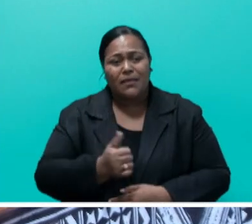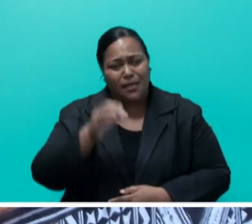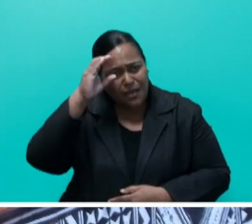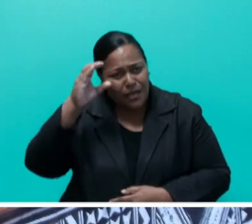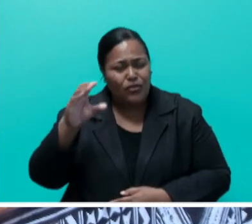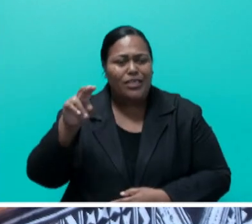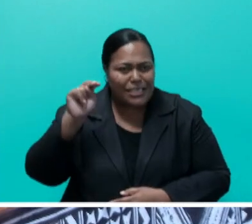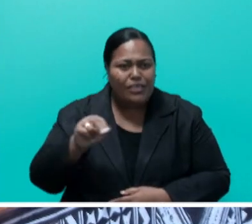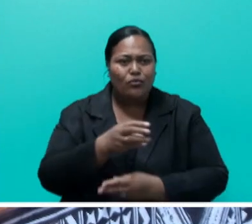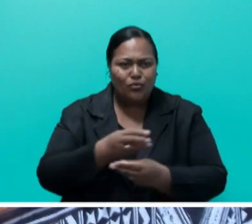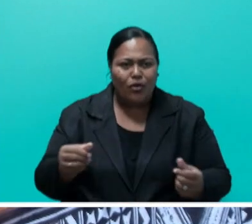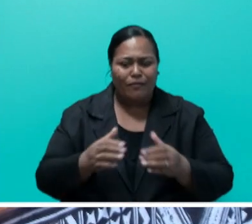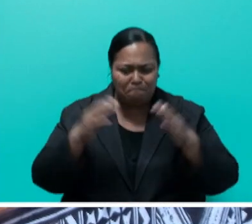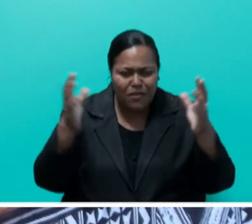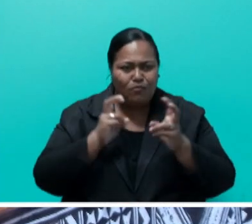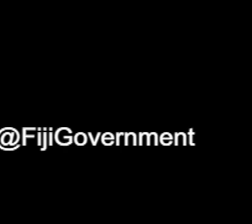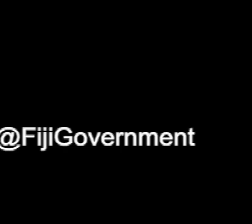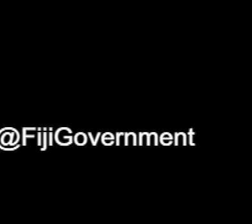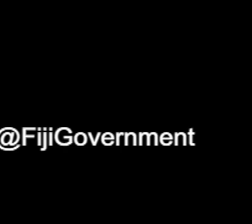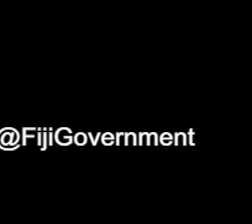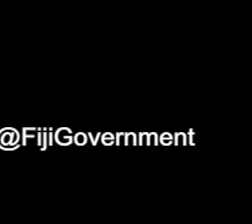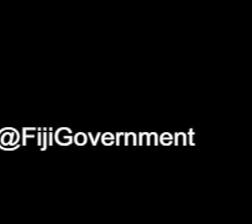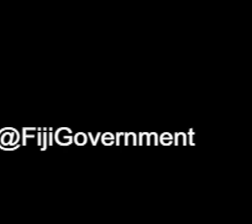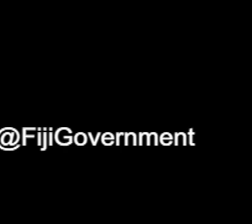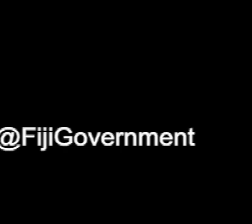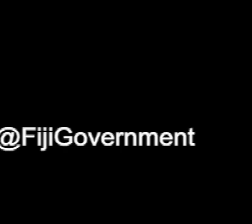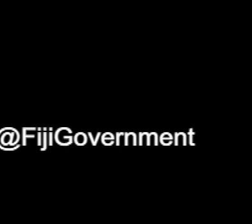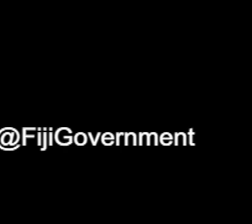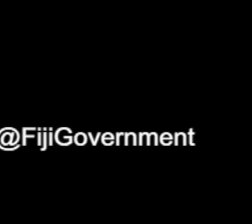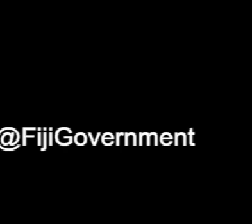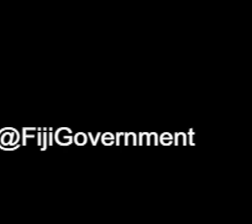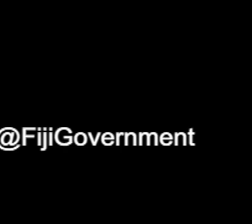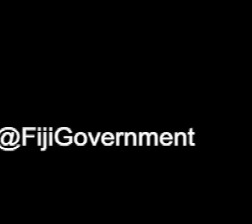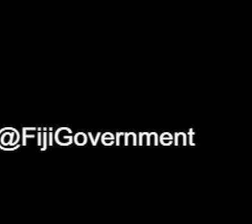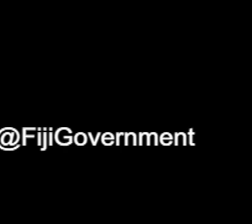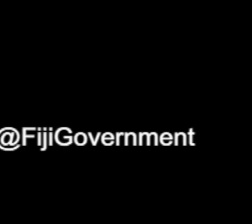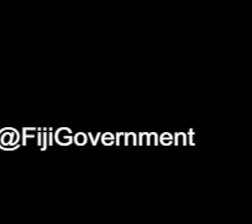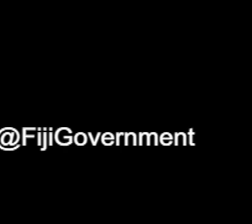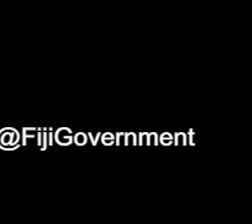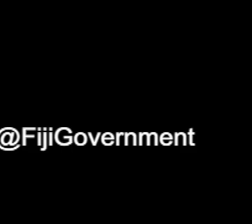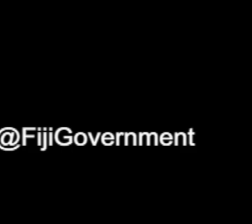to tackle this big problem. Thank you, and we now move on to the fifth oral question.